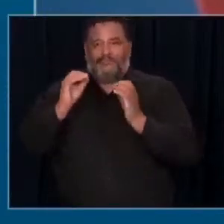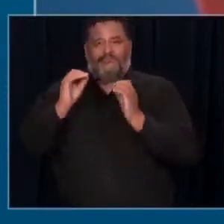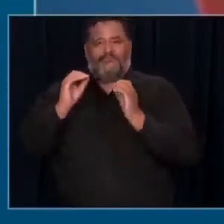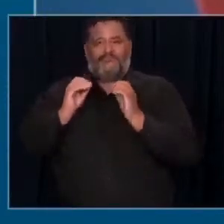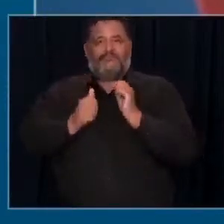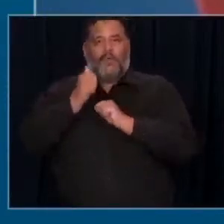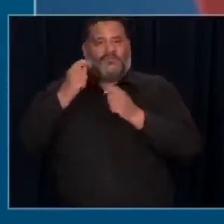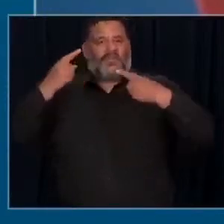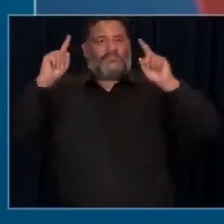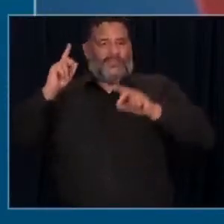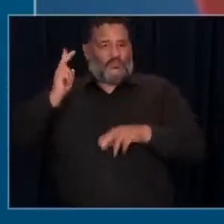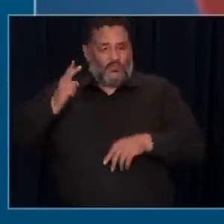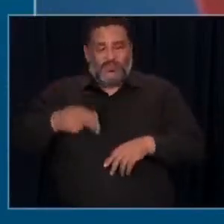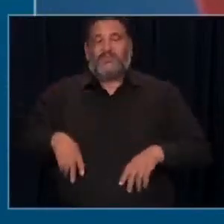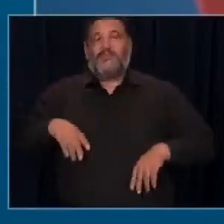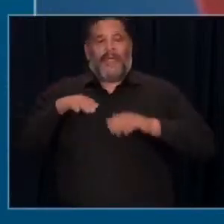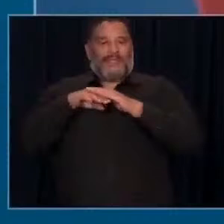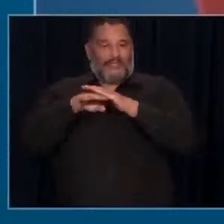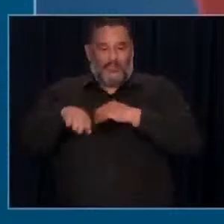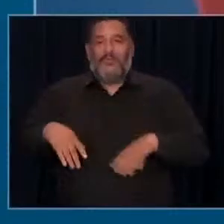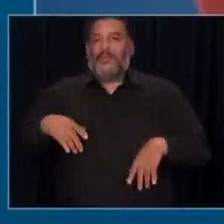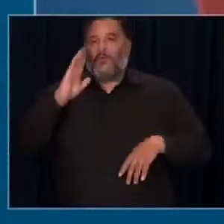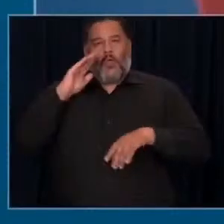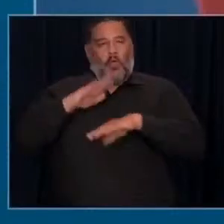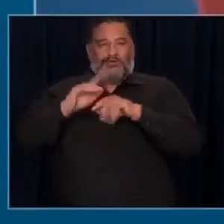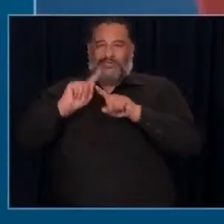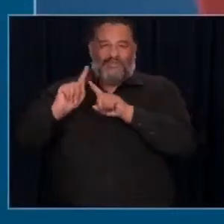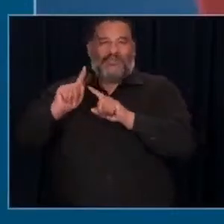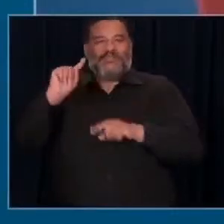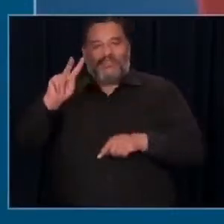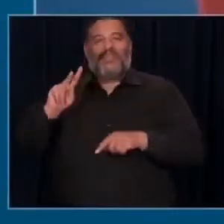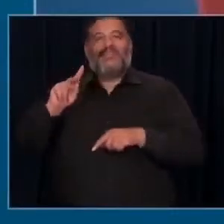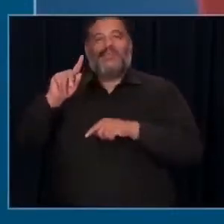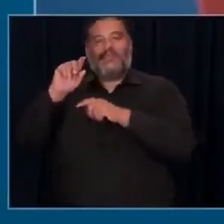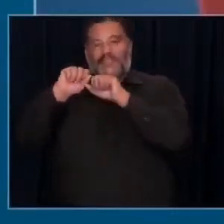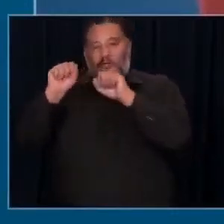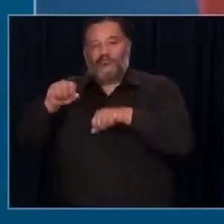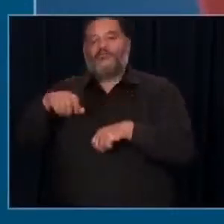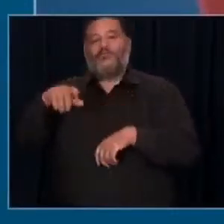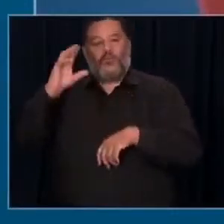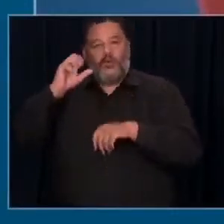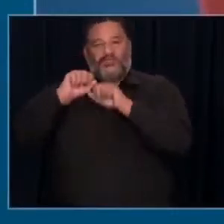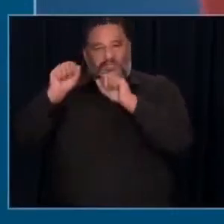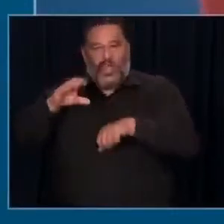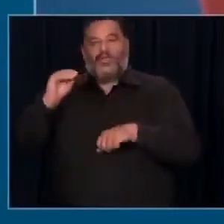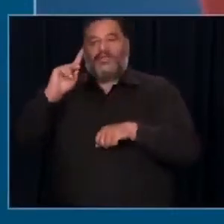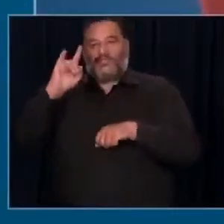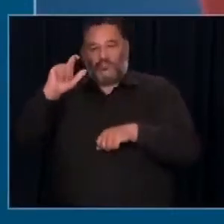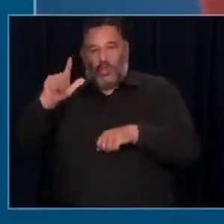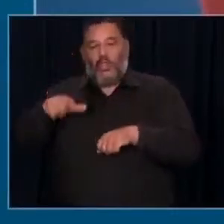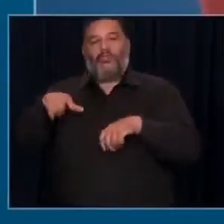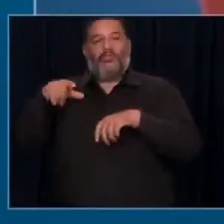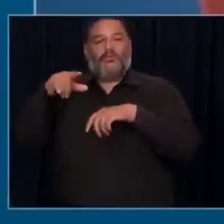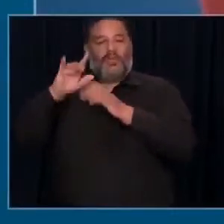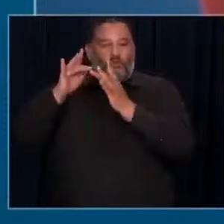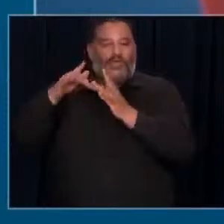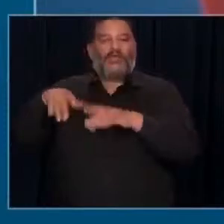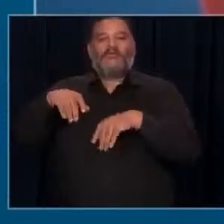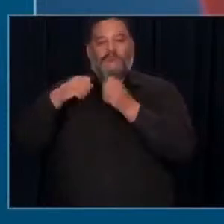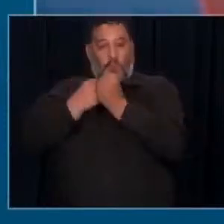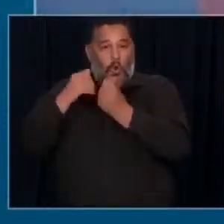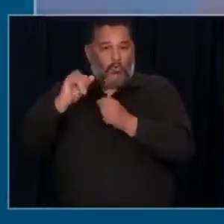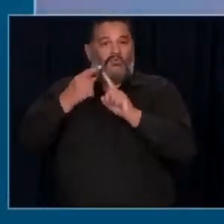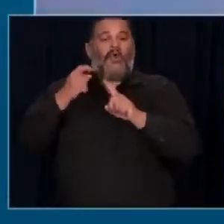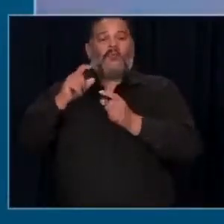This conversation will air on a long list of local TV stations, radio stations, and digital platforms, including support from local